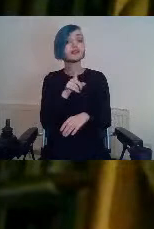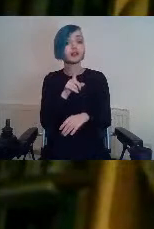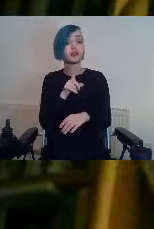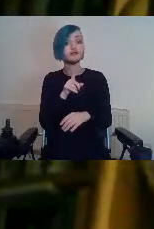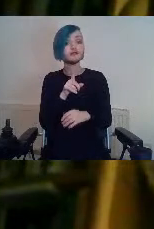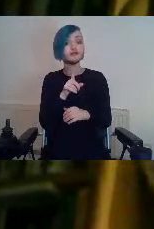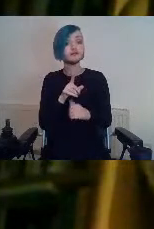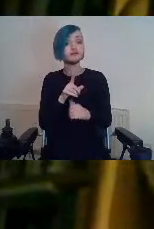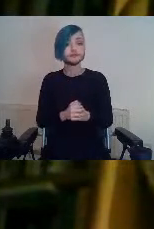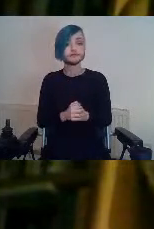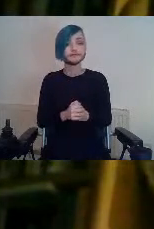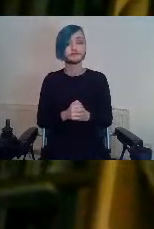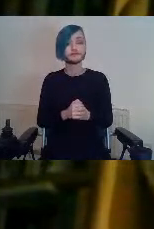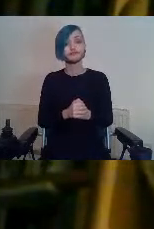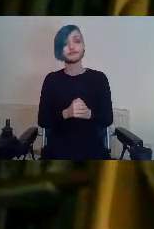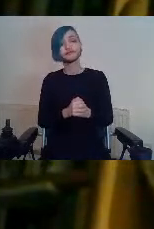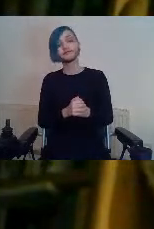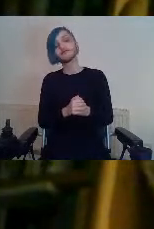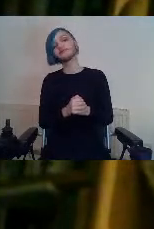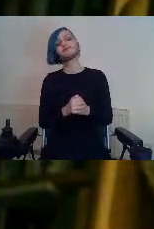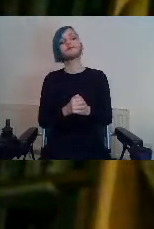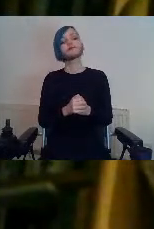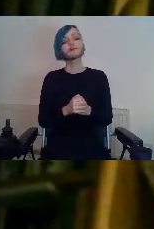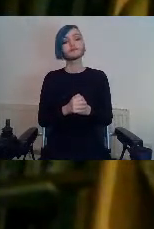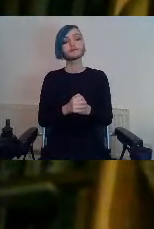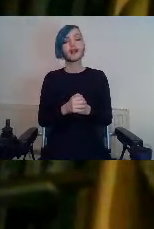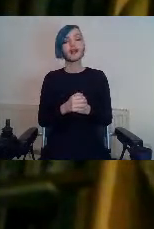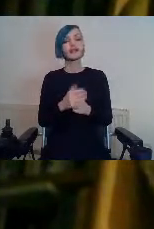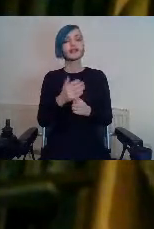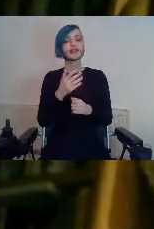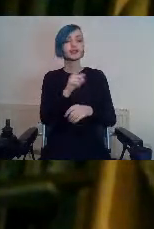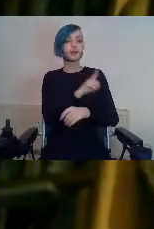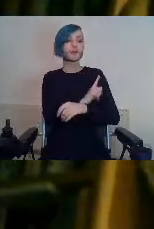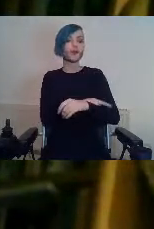that Polish young women are